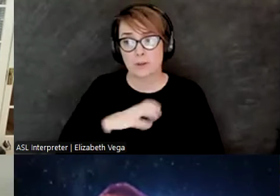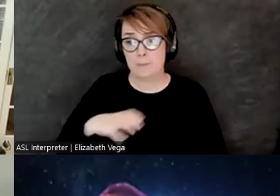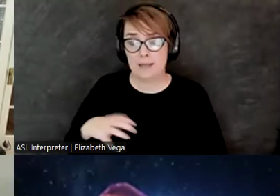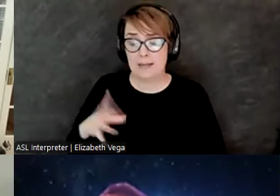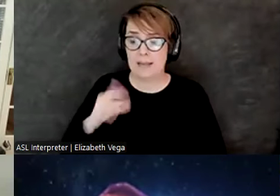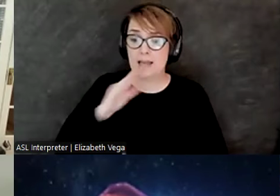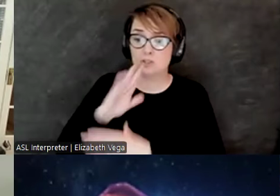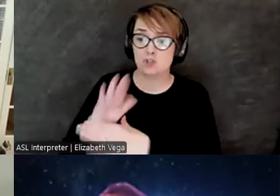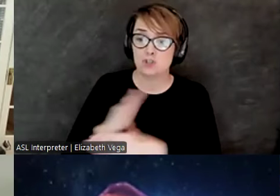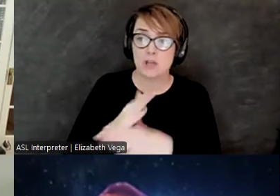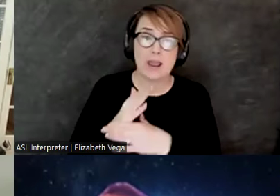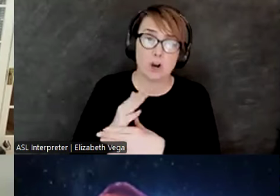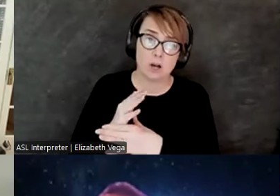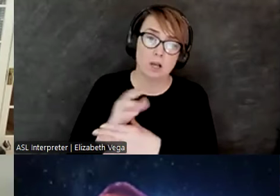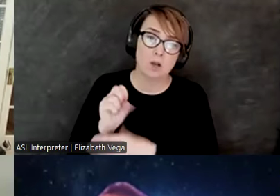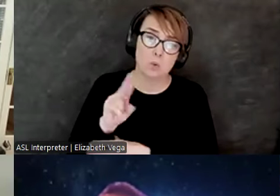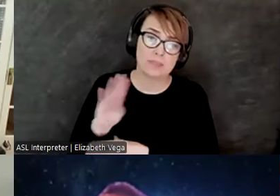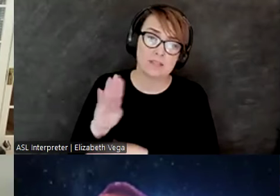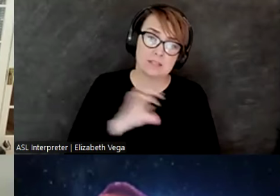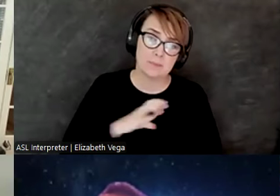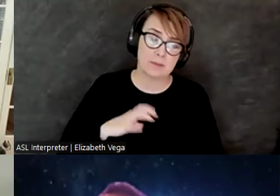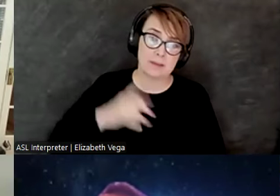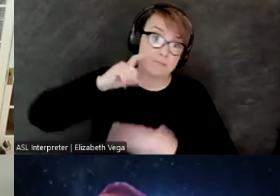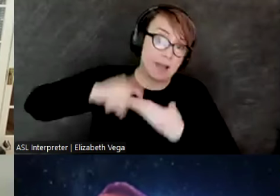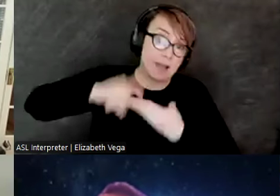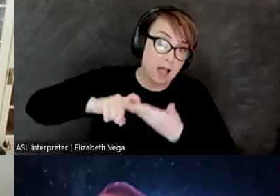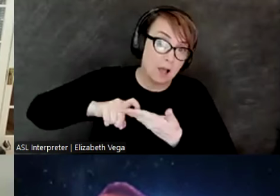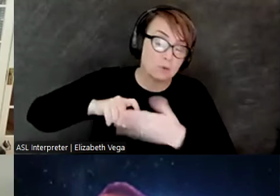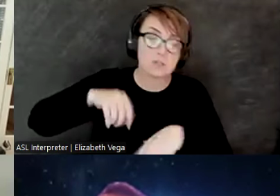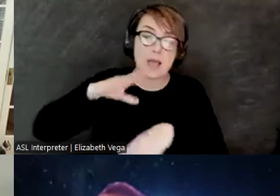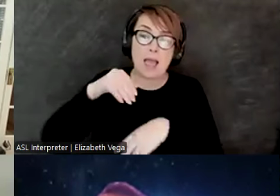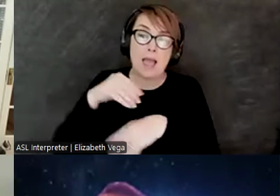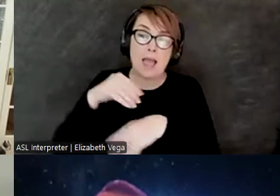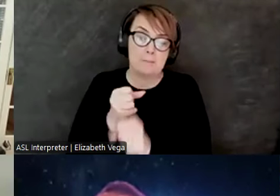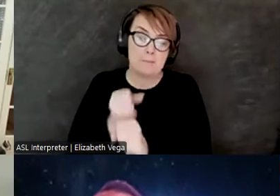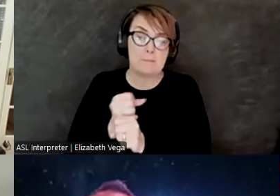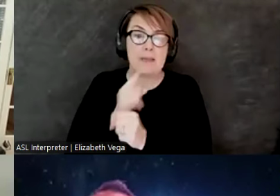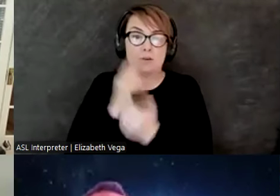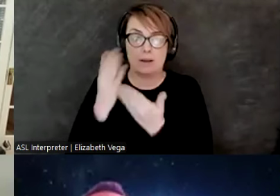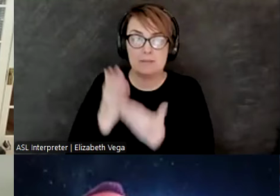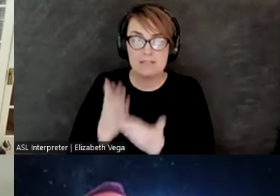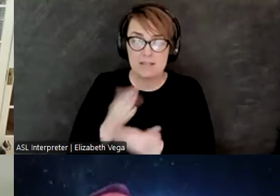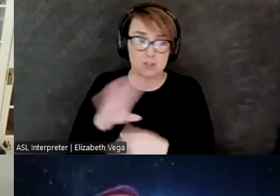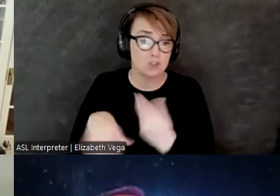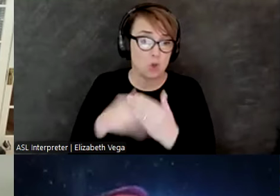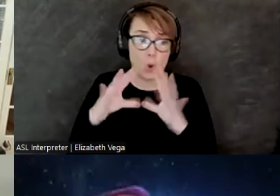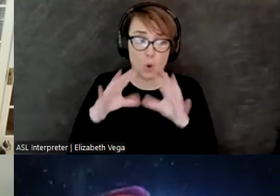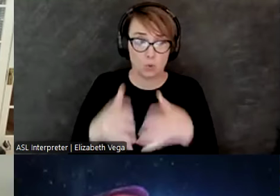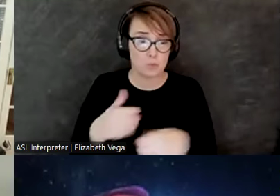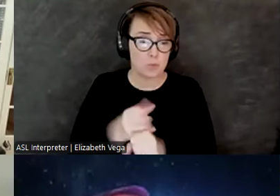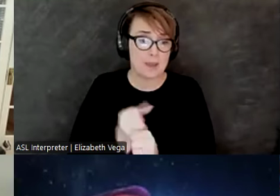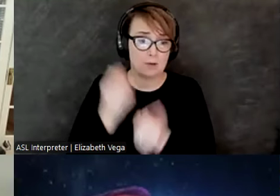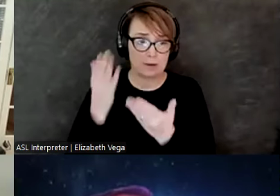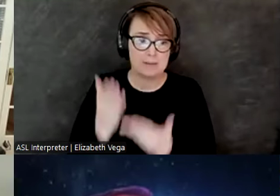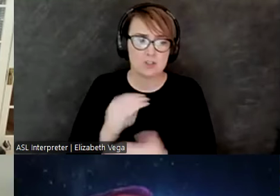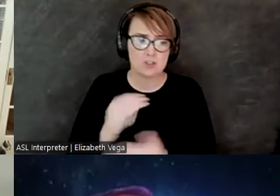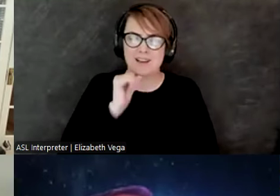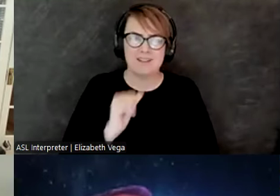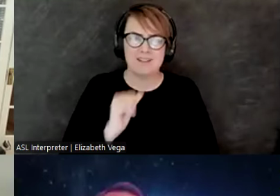share what the subcommittee found and make recommendations. The whole group will make recommendations. So you're not going to be limited